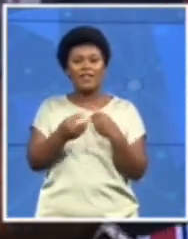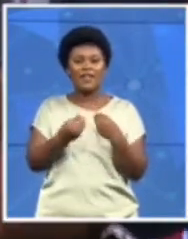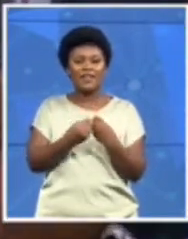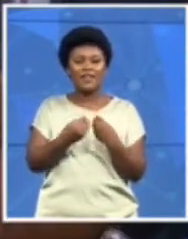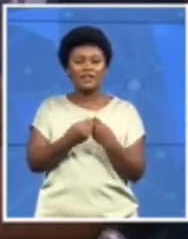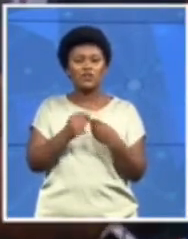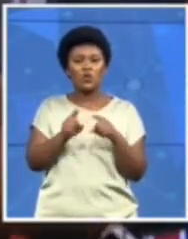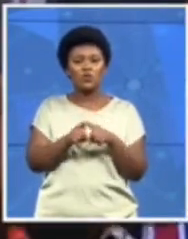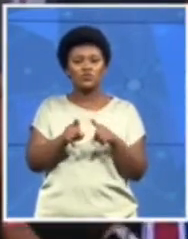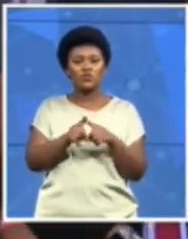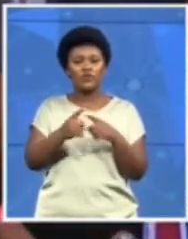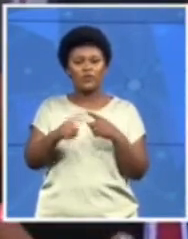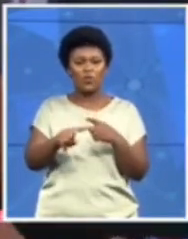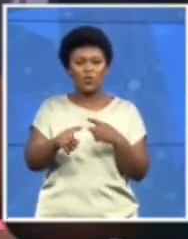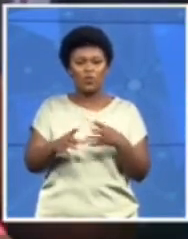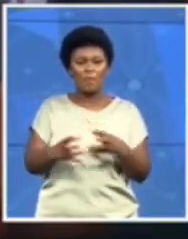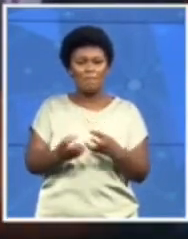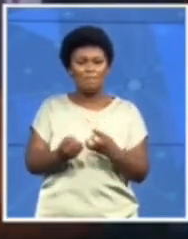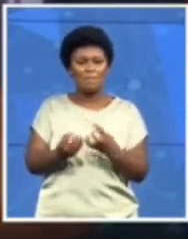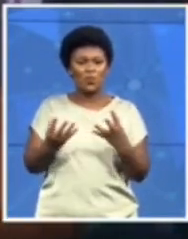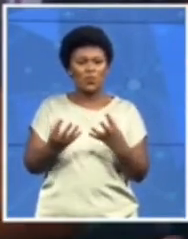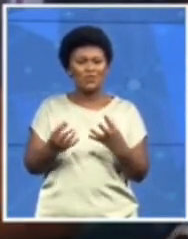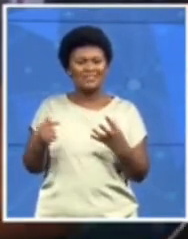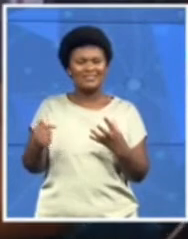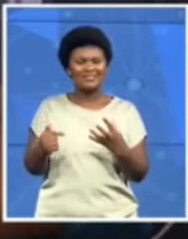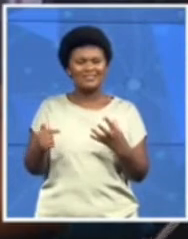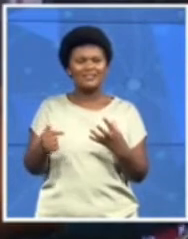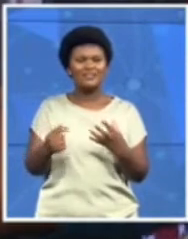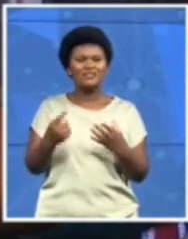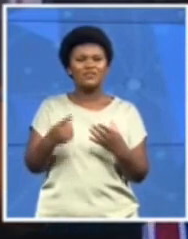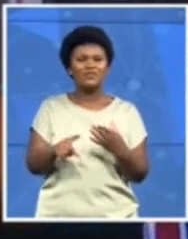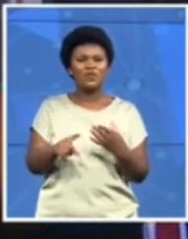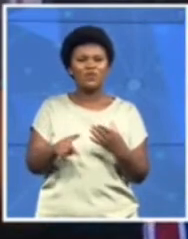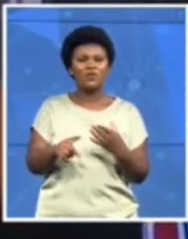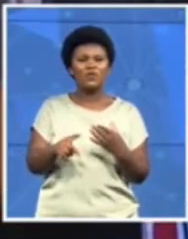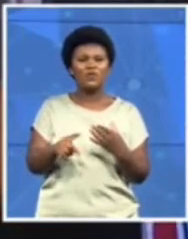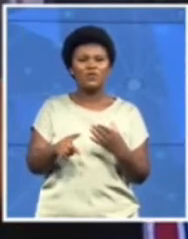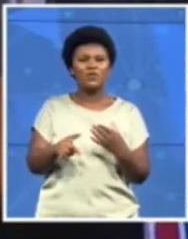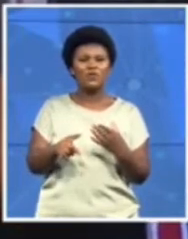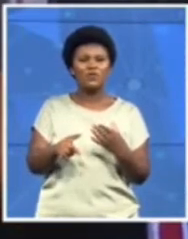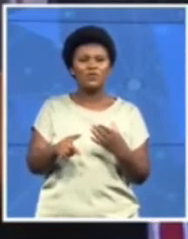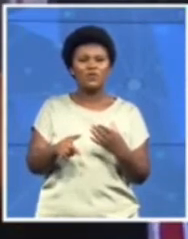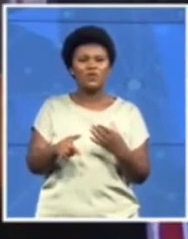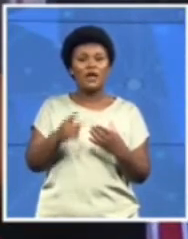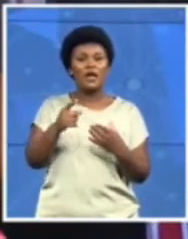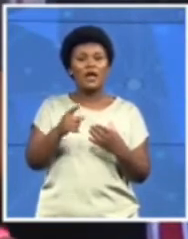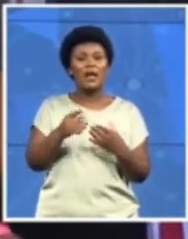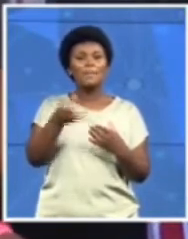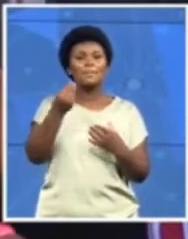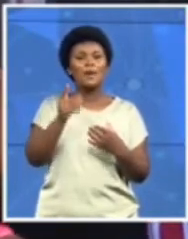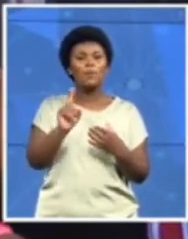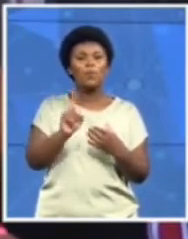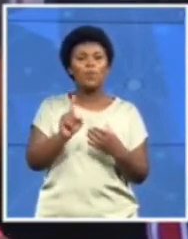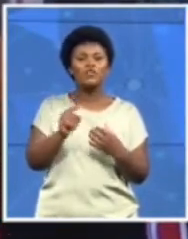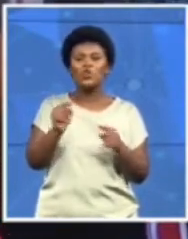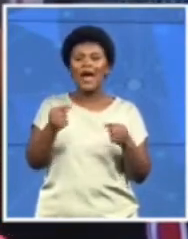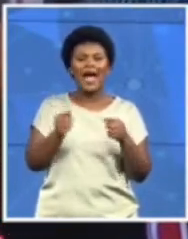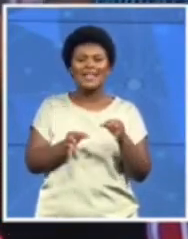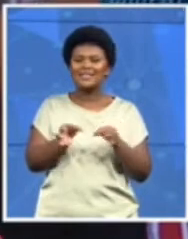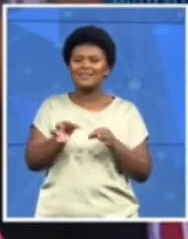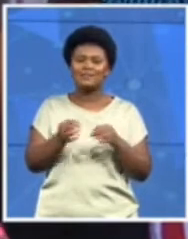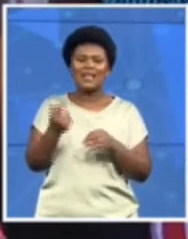as indicated, as it was already indicated in court, there are items that were found in his possession, but we cannot explain or give details at this stage,